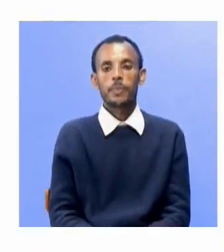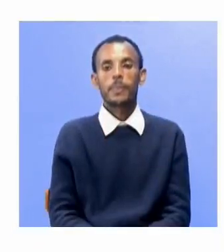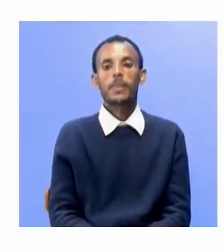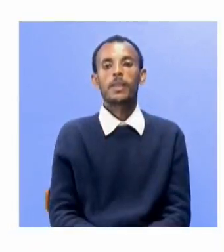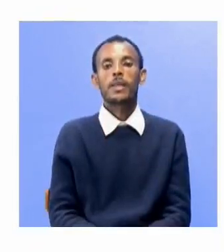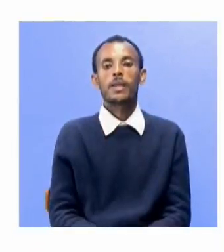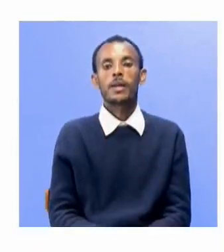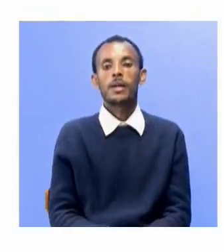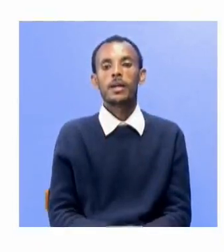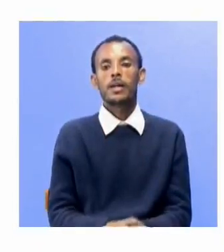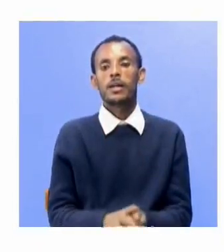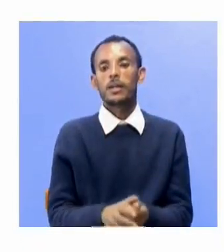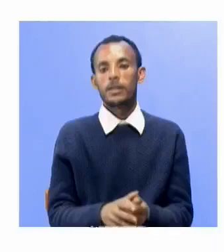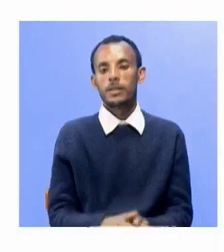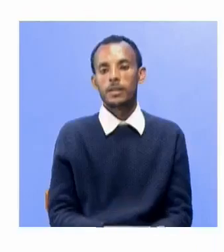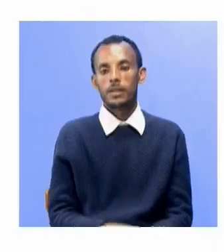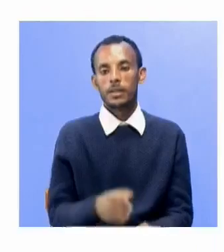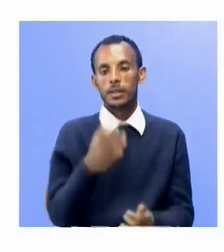various age group.